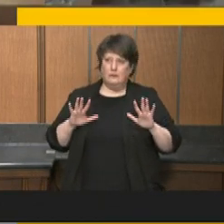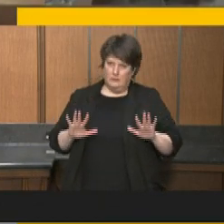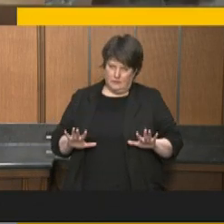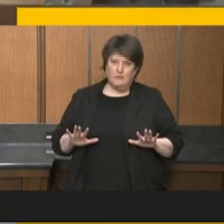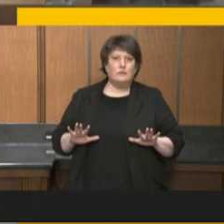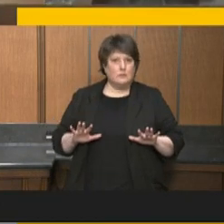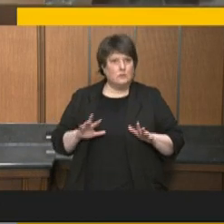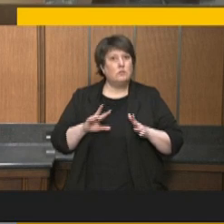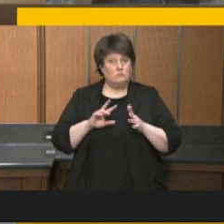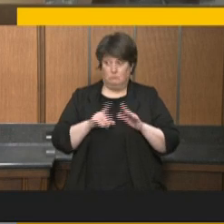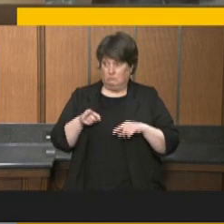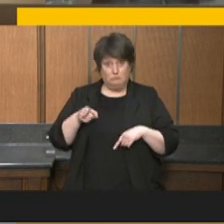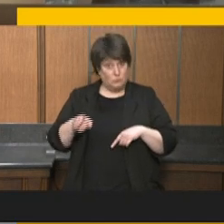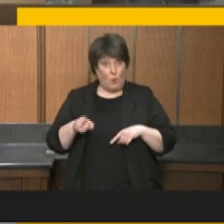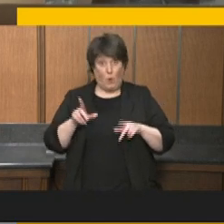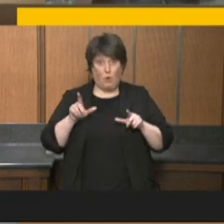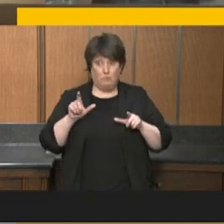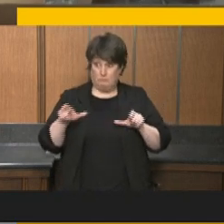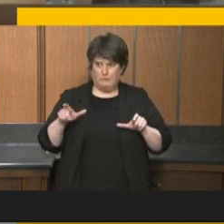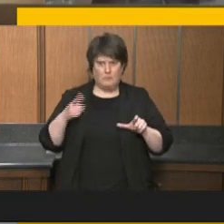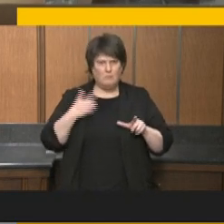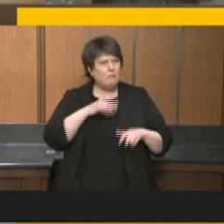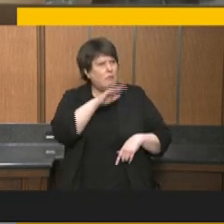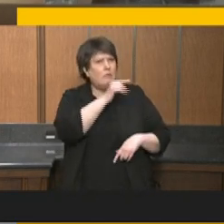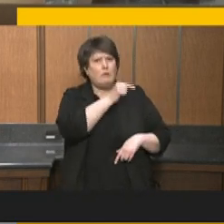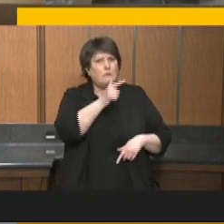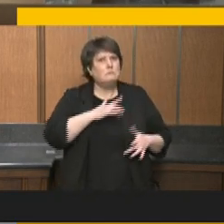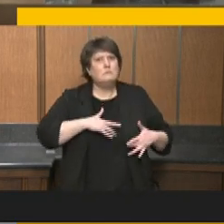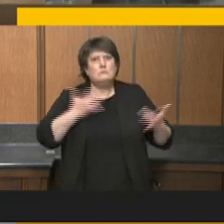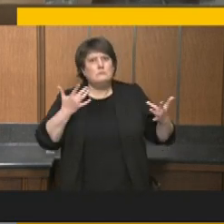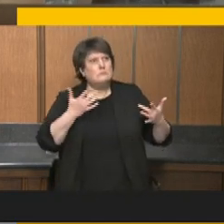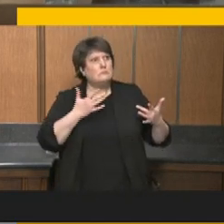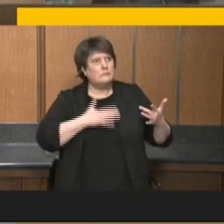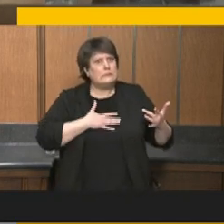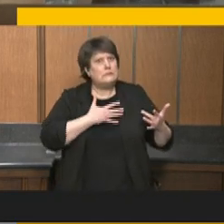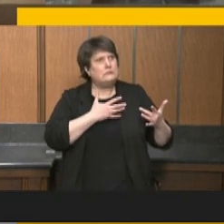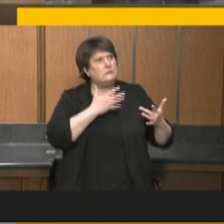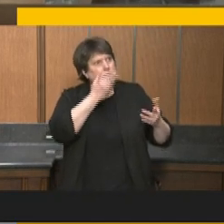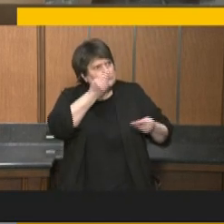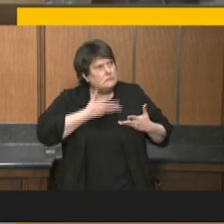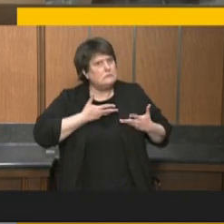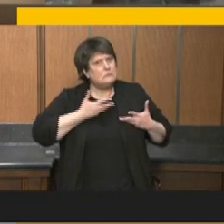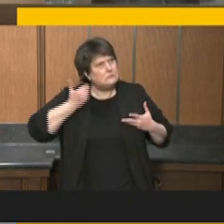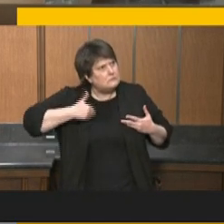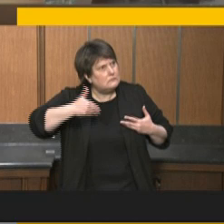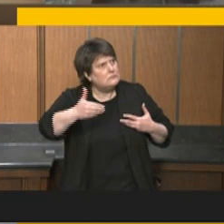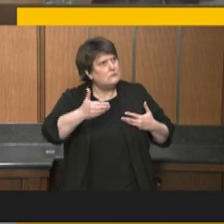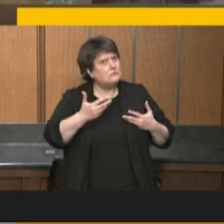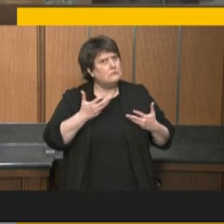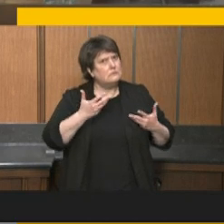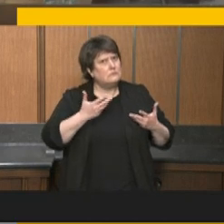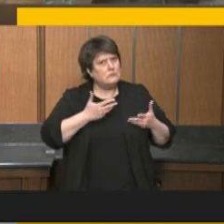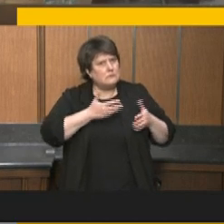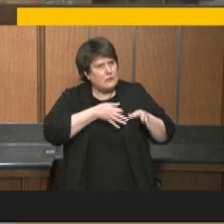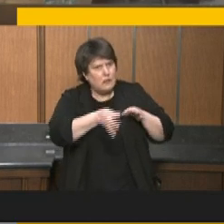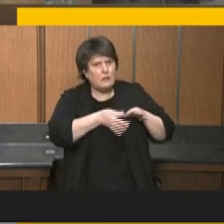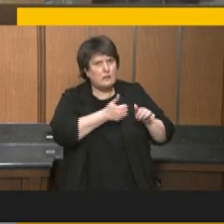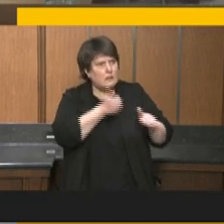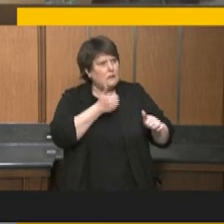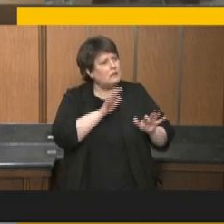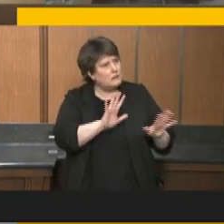to be demanding of our government that we communicate often and that we communicate